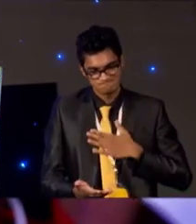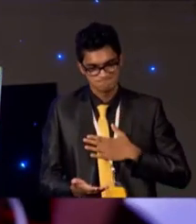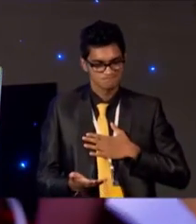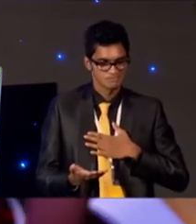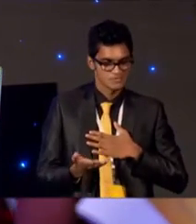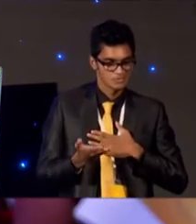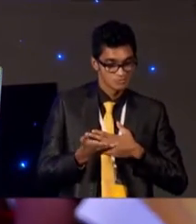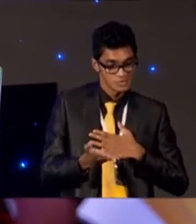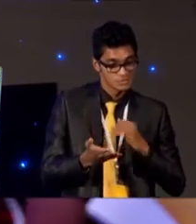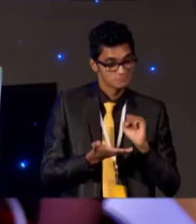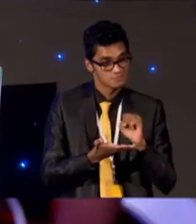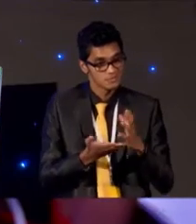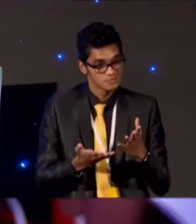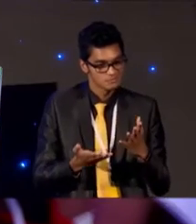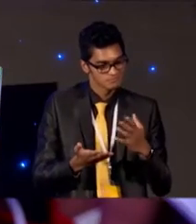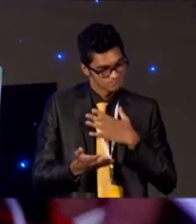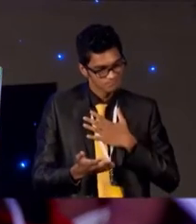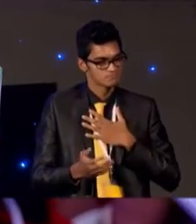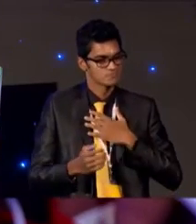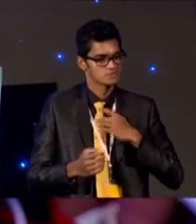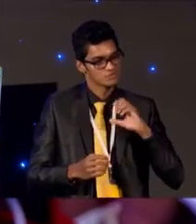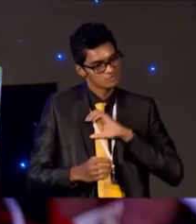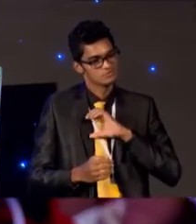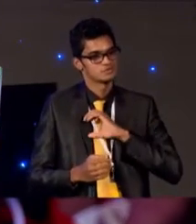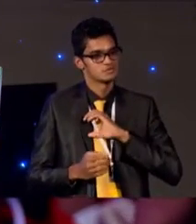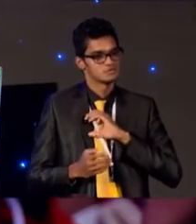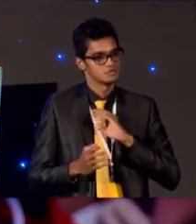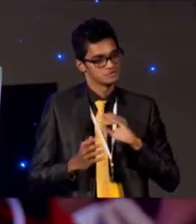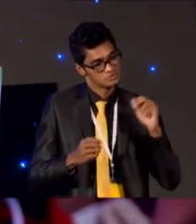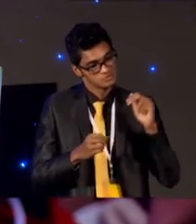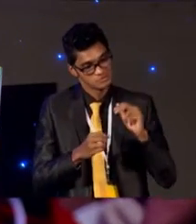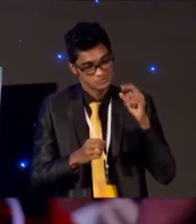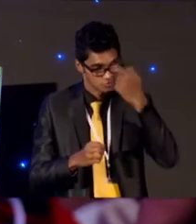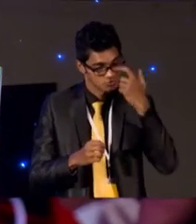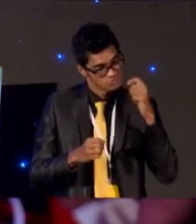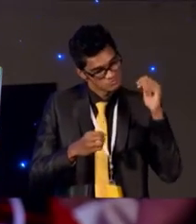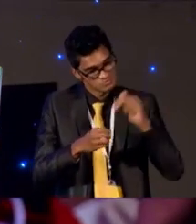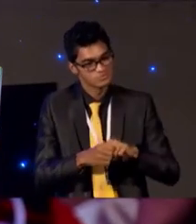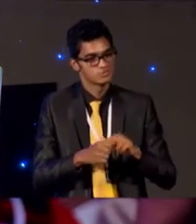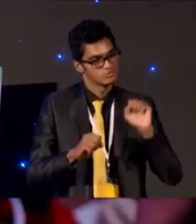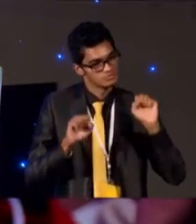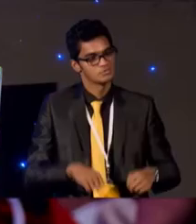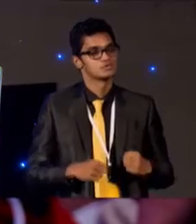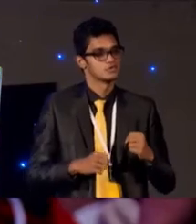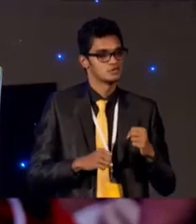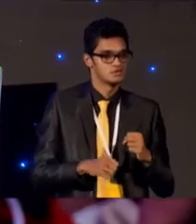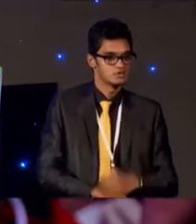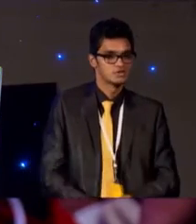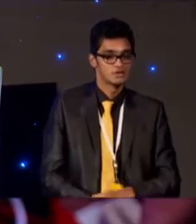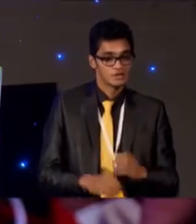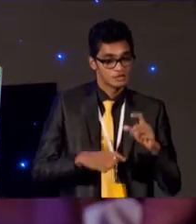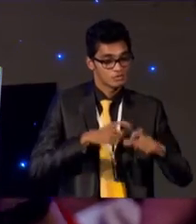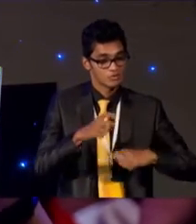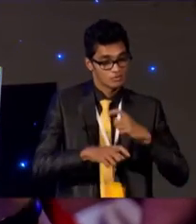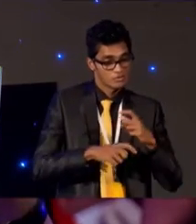land up a job, don't worry. But this is the way it is happening, that he has been interviewed in every company, right from the